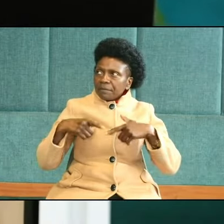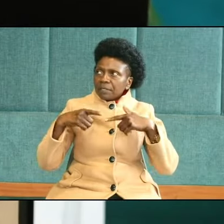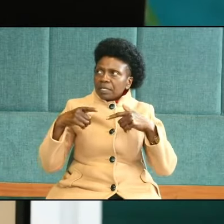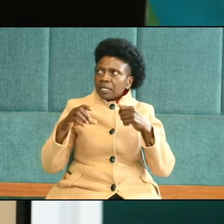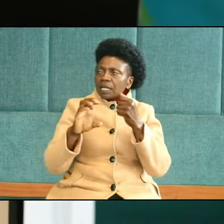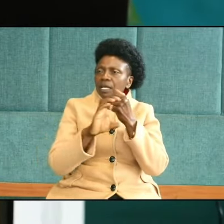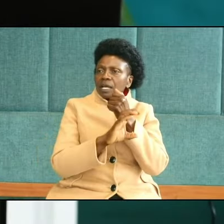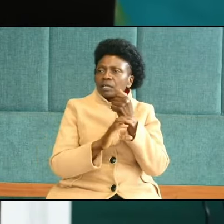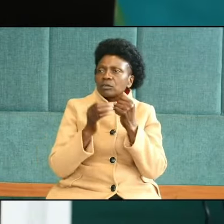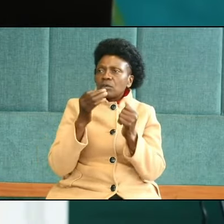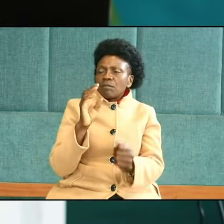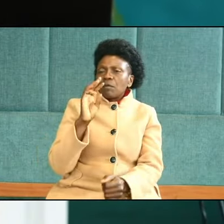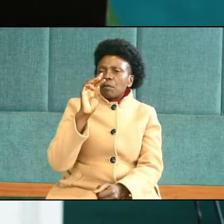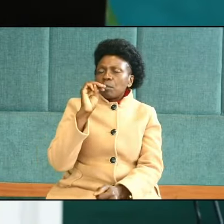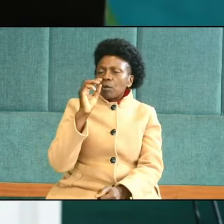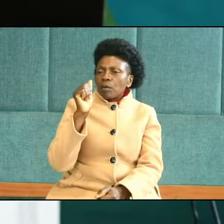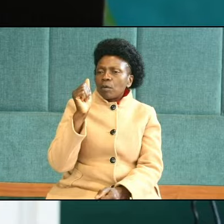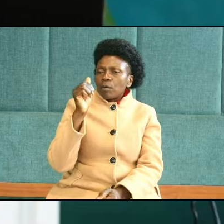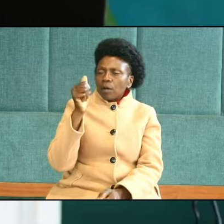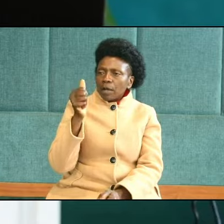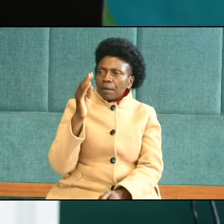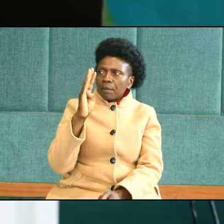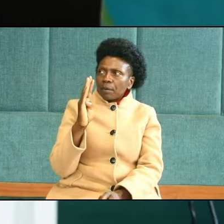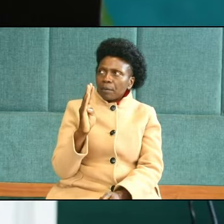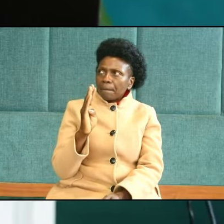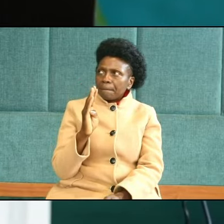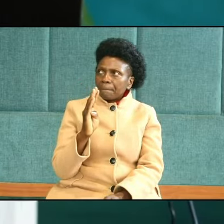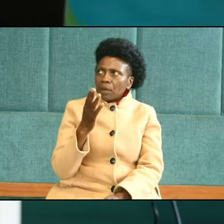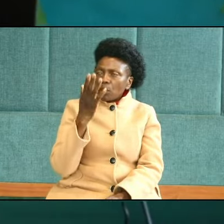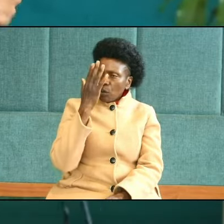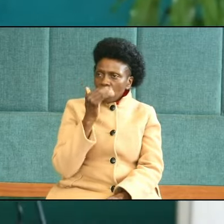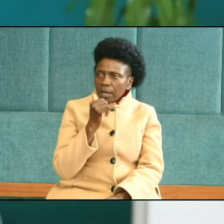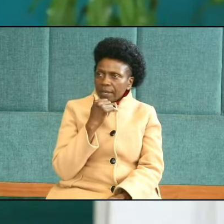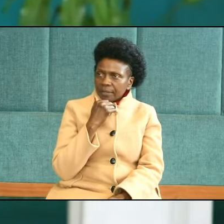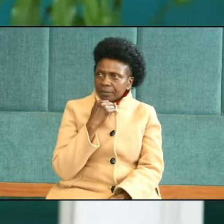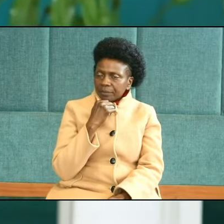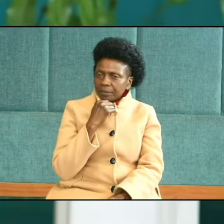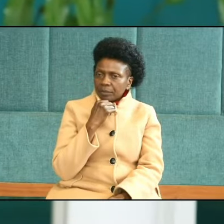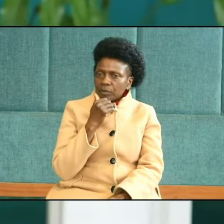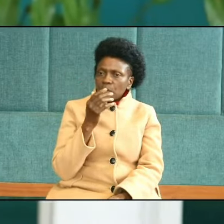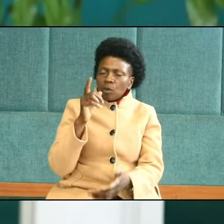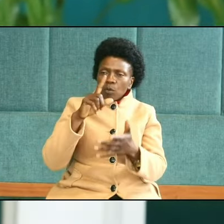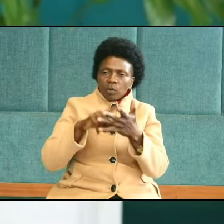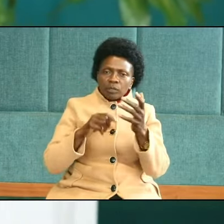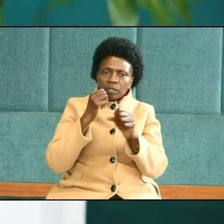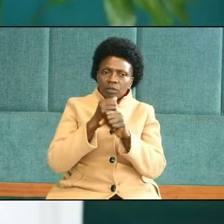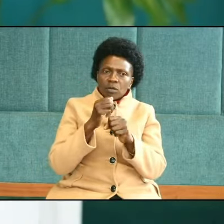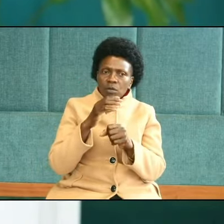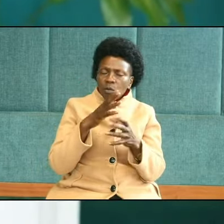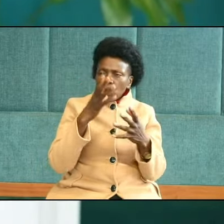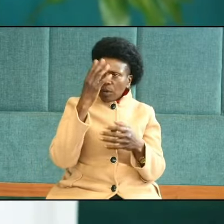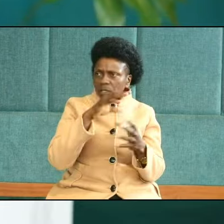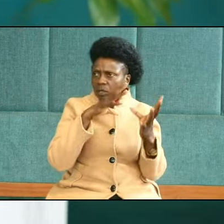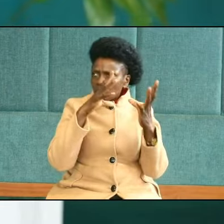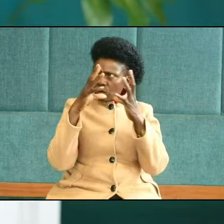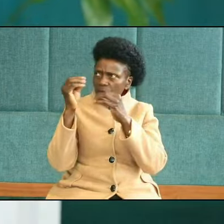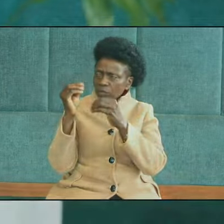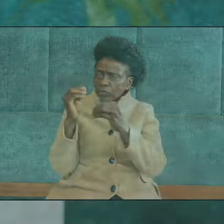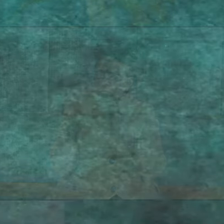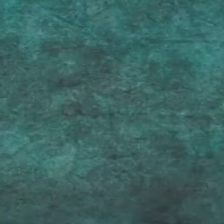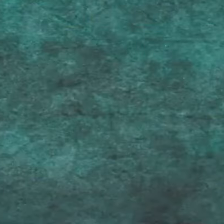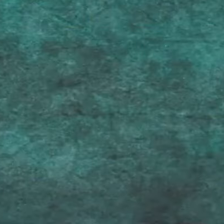of Moab? Why did they go there? What were they doing? Why did they go, notice, to the